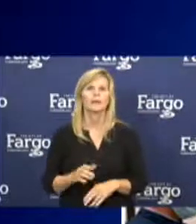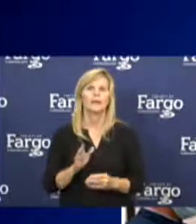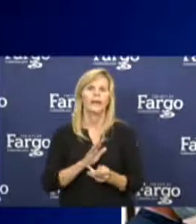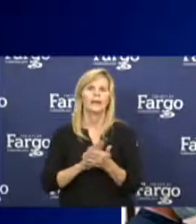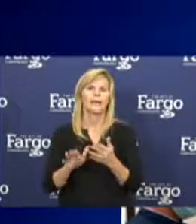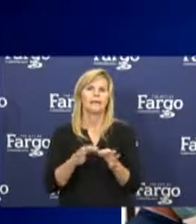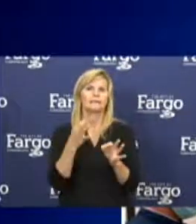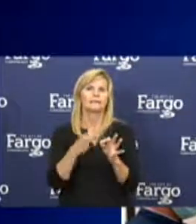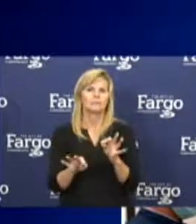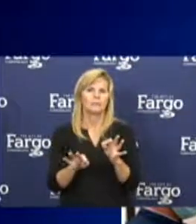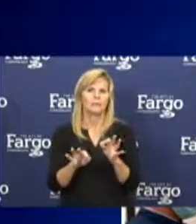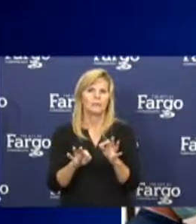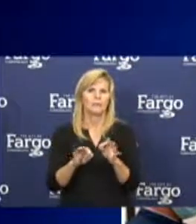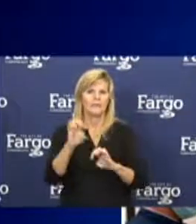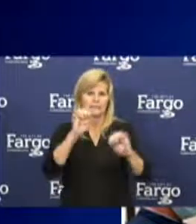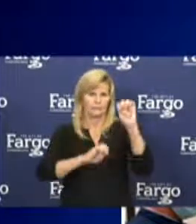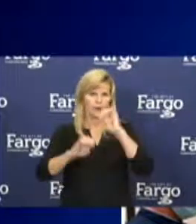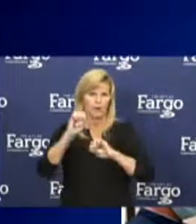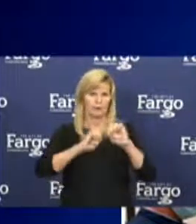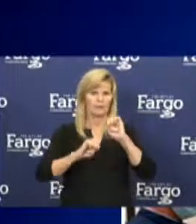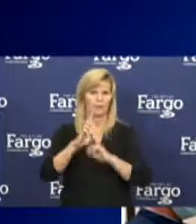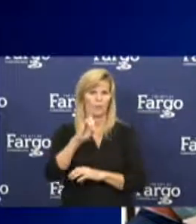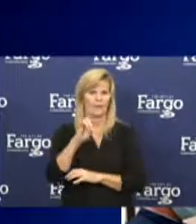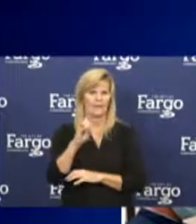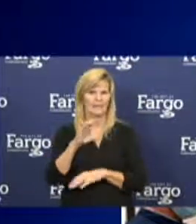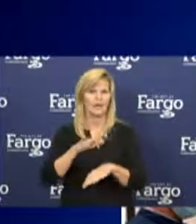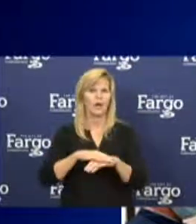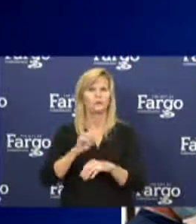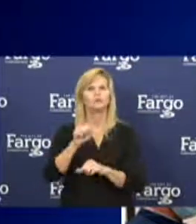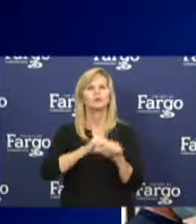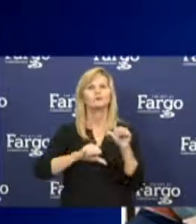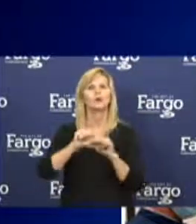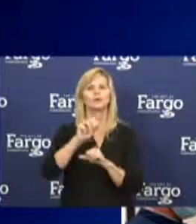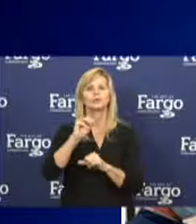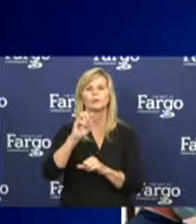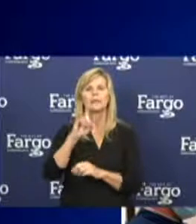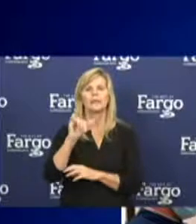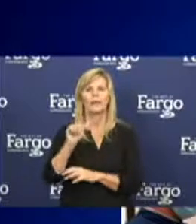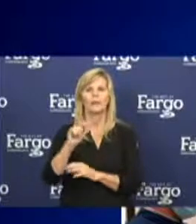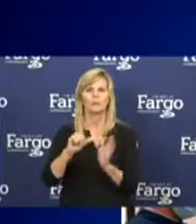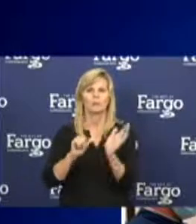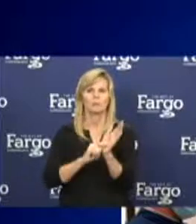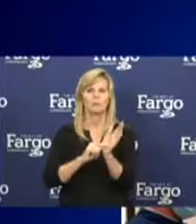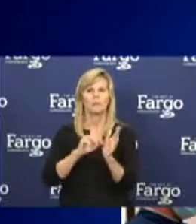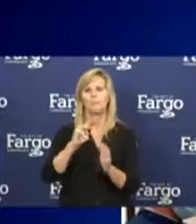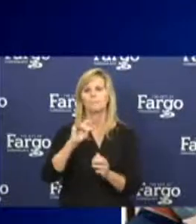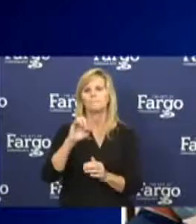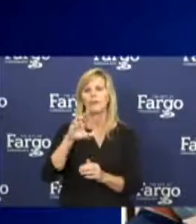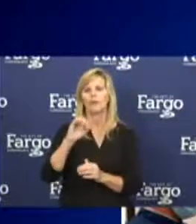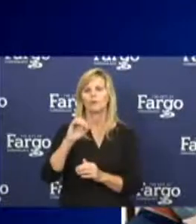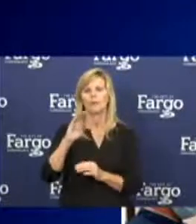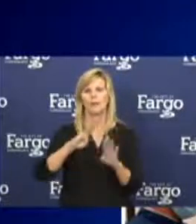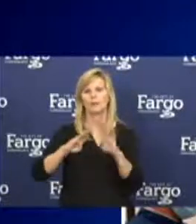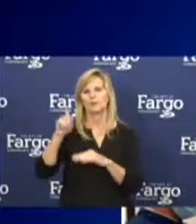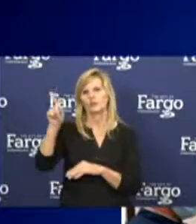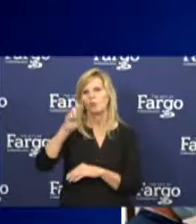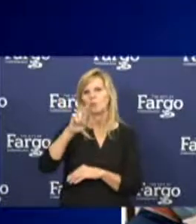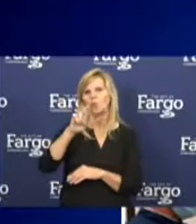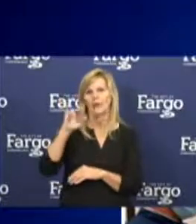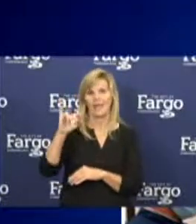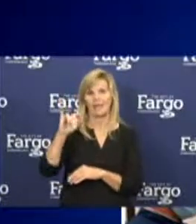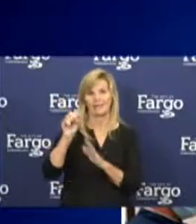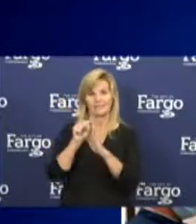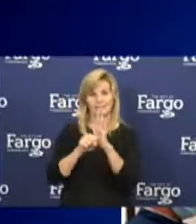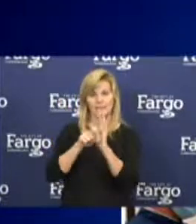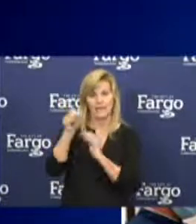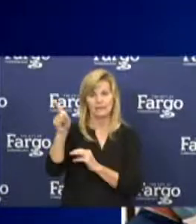simple experiment that was done and is out there on social media and was published was by a microbiologist in Providence, Rhode Island, where he just